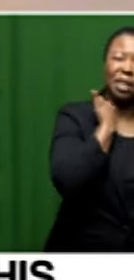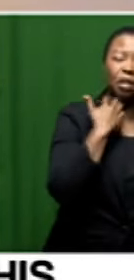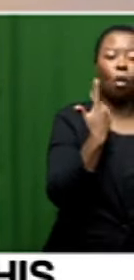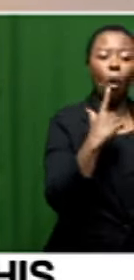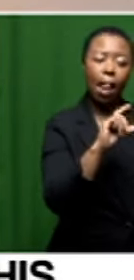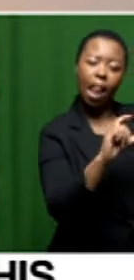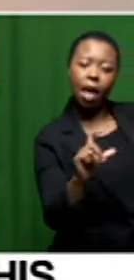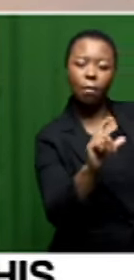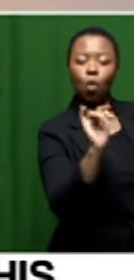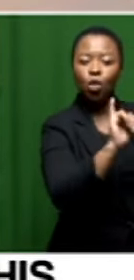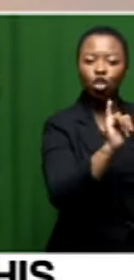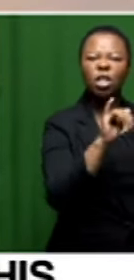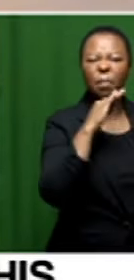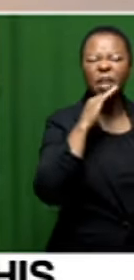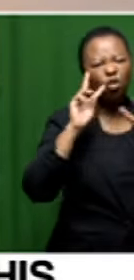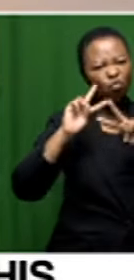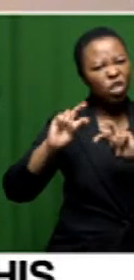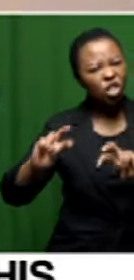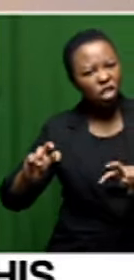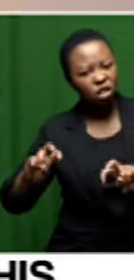I think consumers must do a little bit of homework.